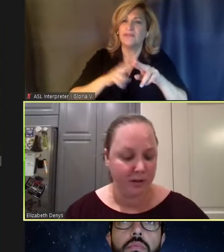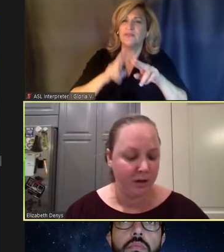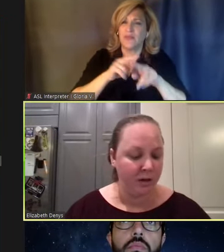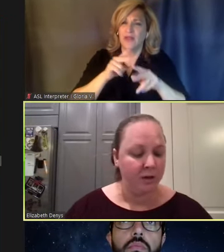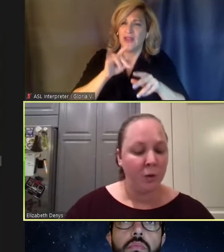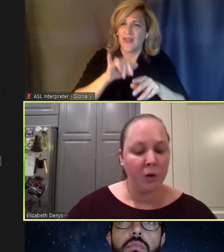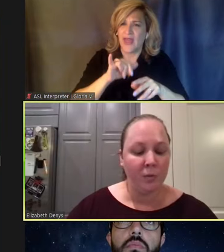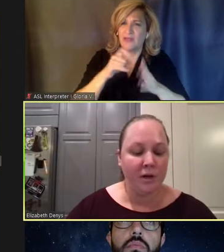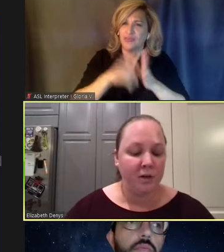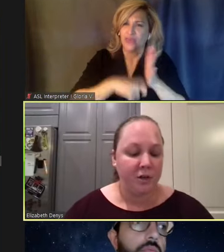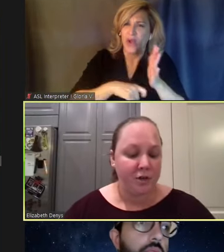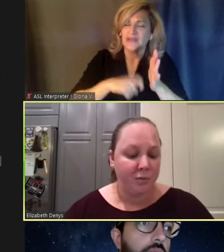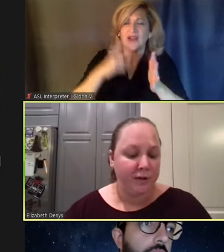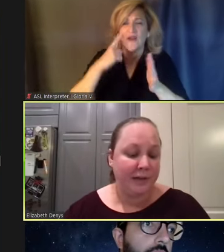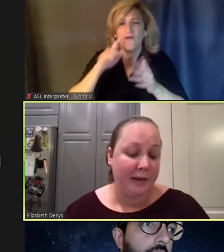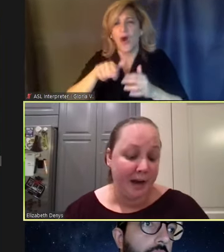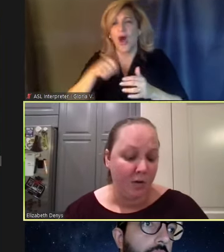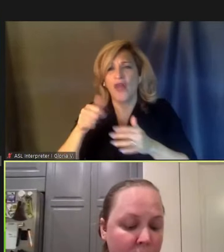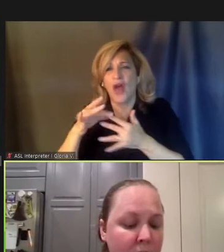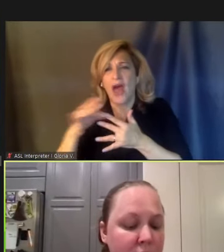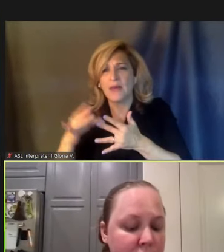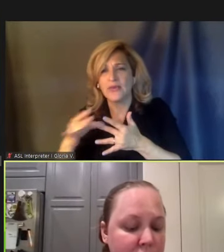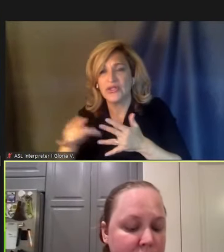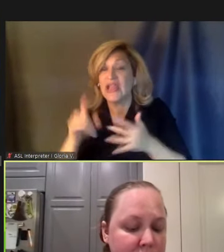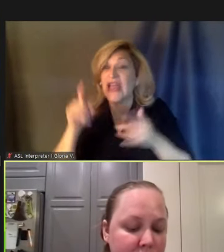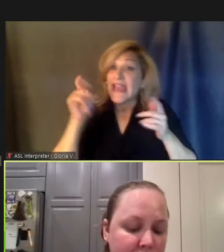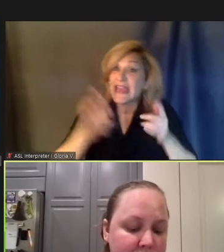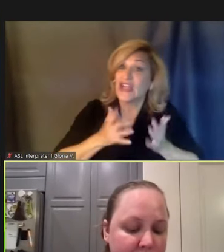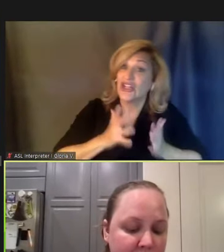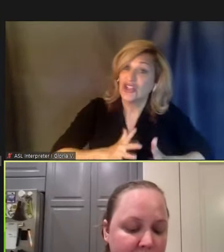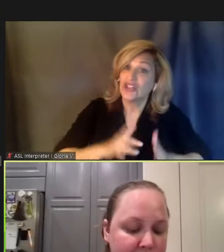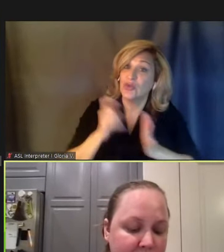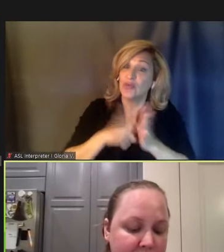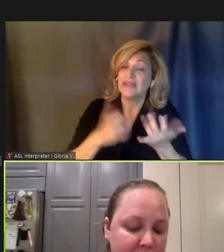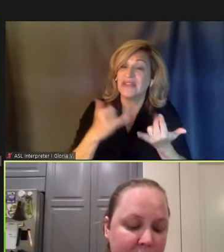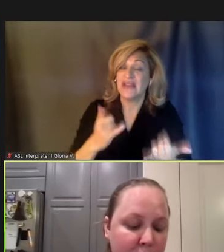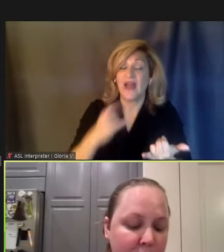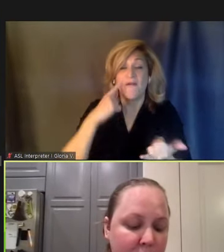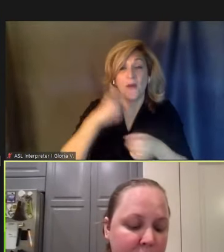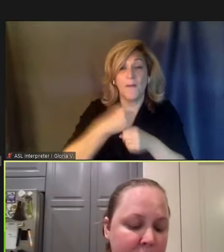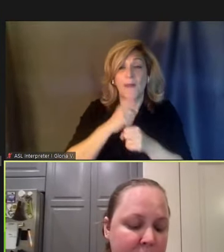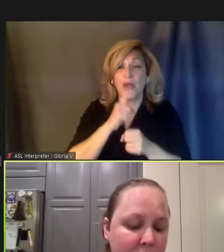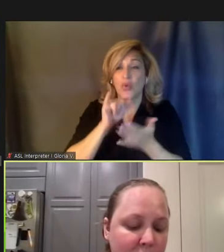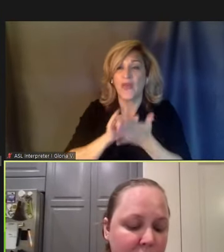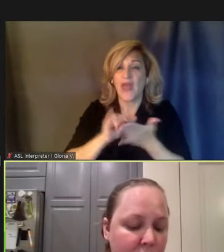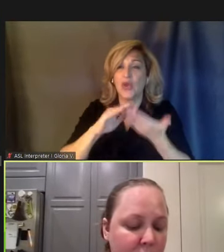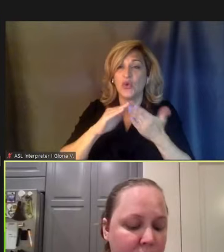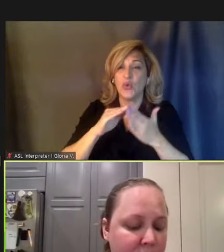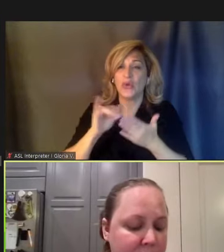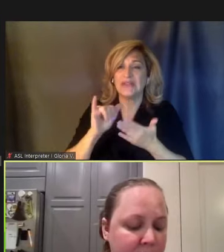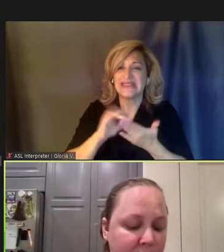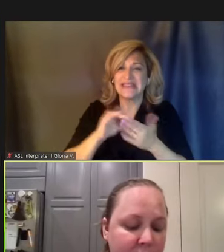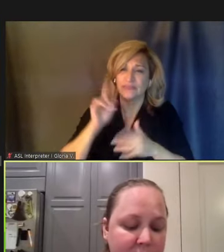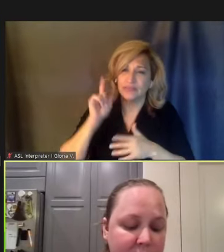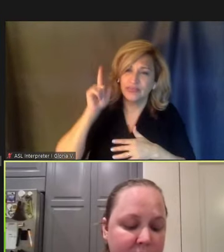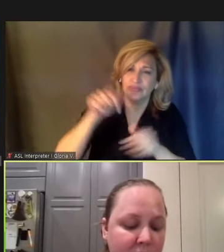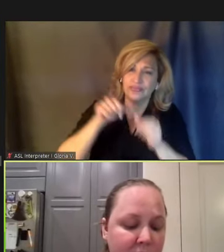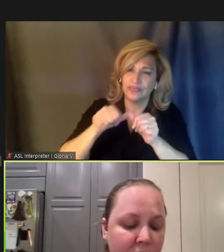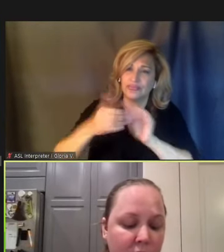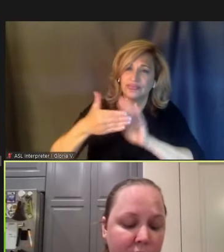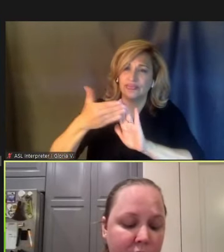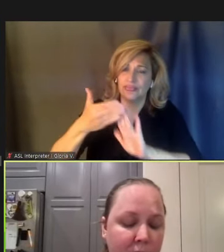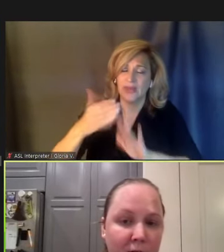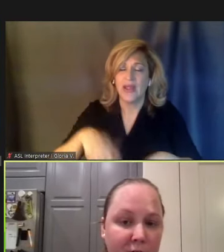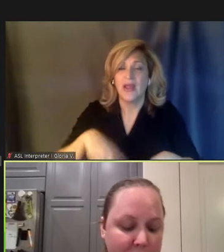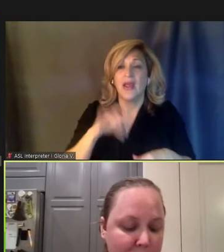options. We need congestion pricing now to ensure there is a New York City for decades to come. CBD tolling will directly fund necessary